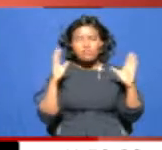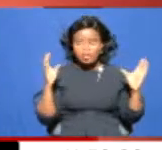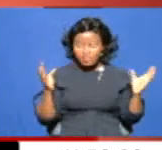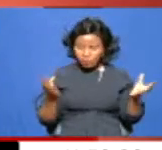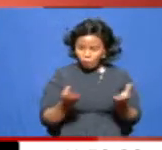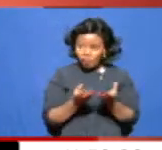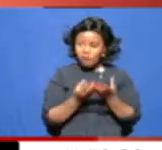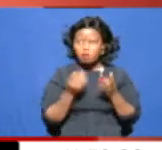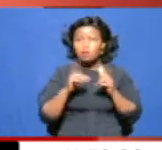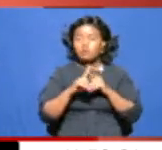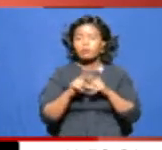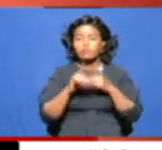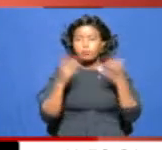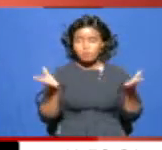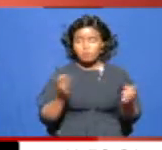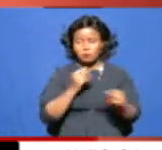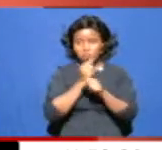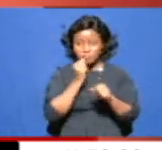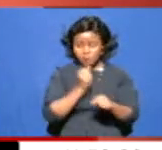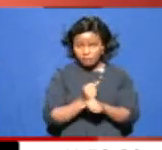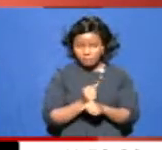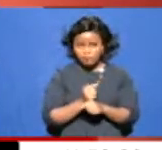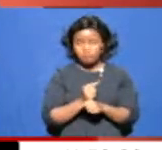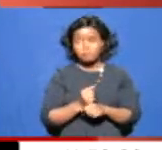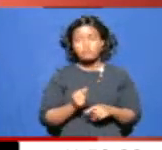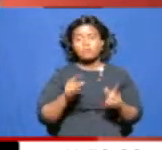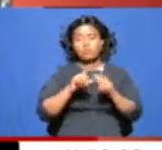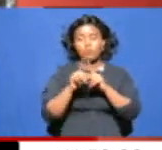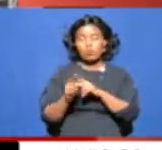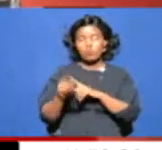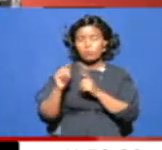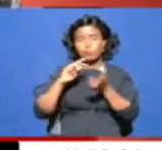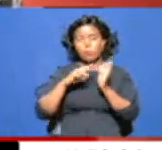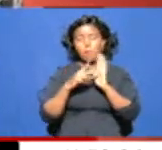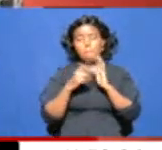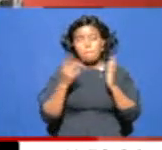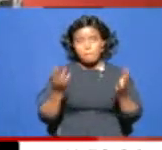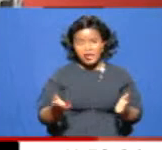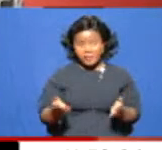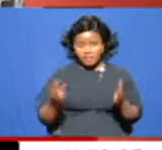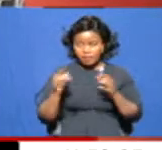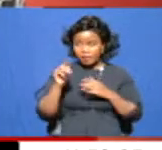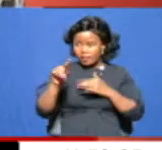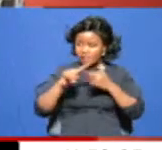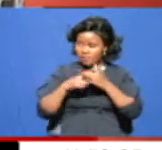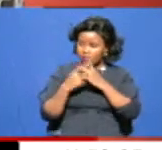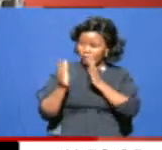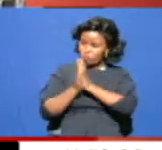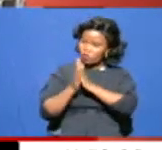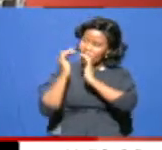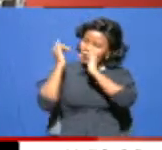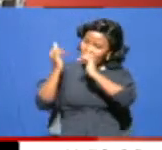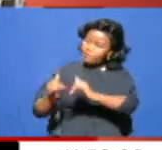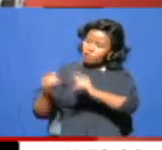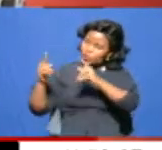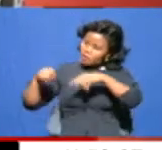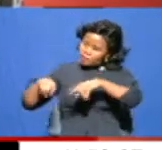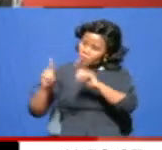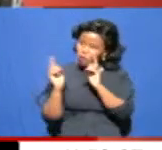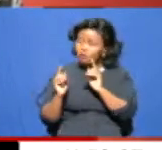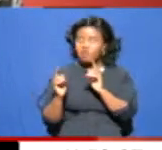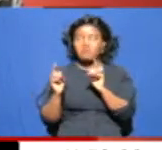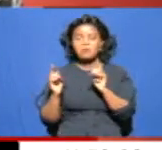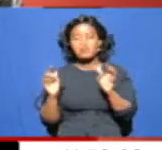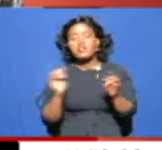their performances, and that shows you that it also starts with the individuals themselves. How do you market yourself? You cannot say